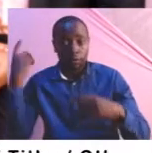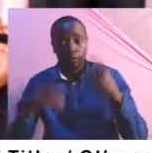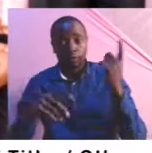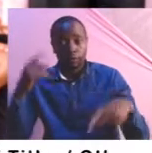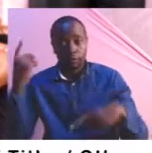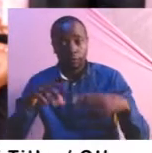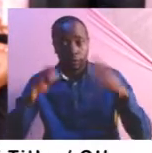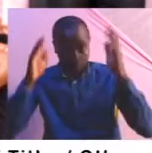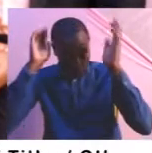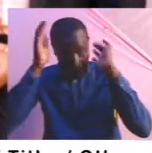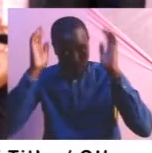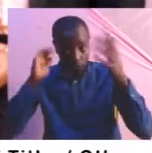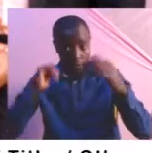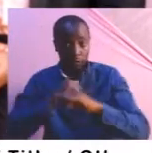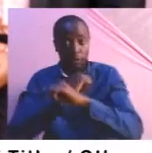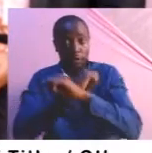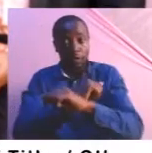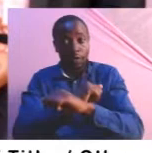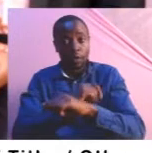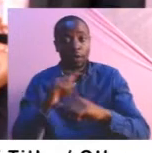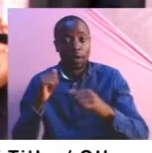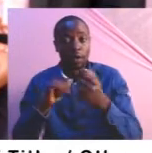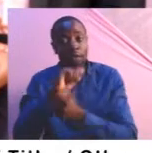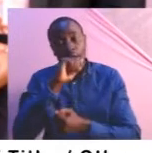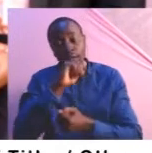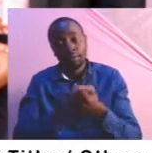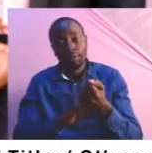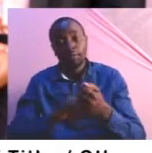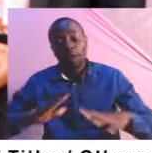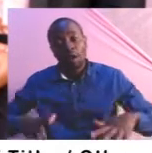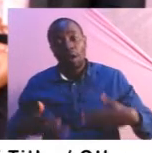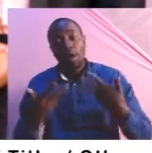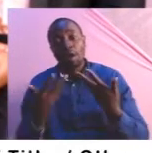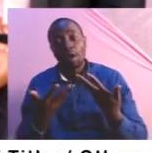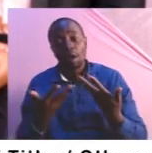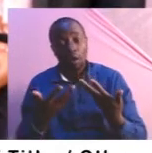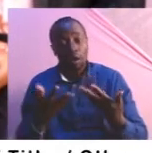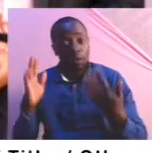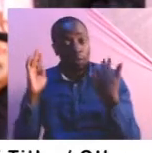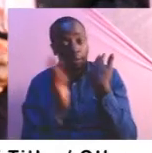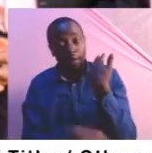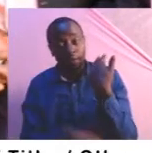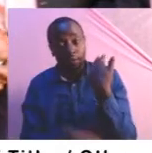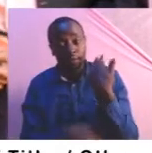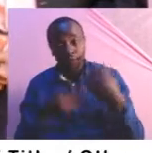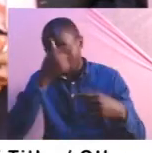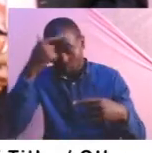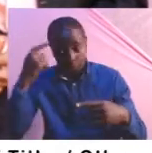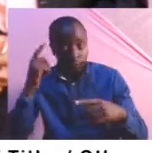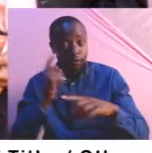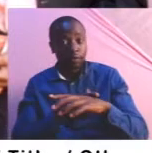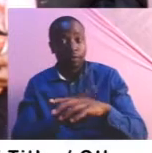is preventing you to go to your destruction. Mm-hmm. And how unfortunate, because when the servant of